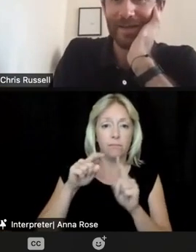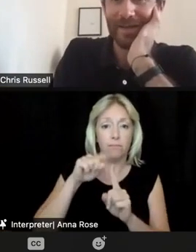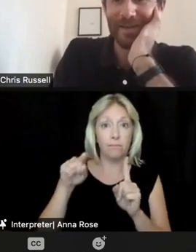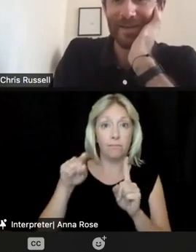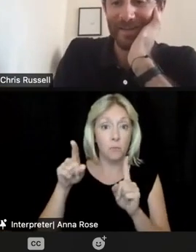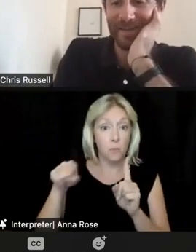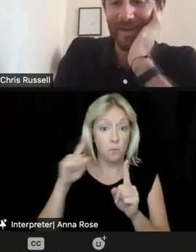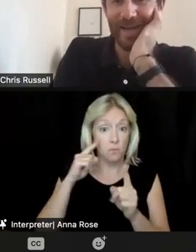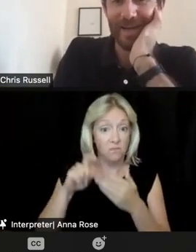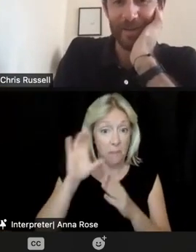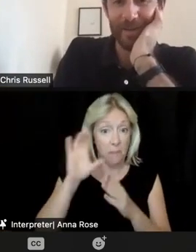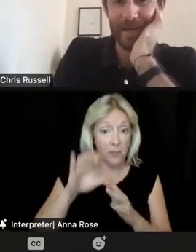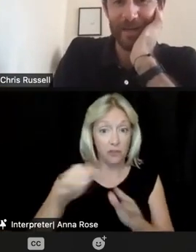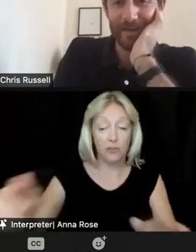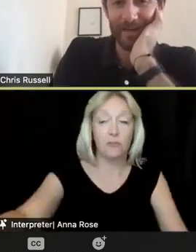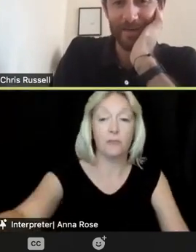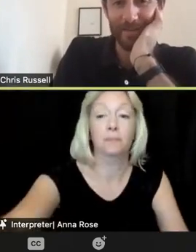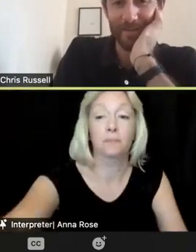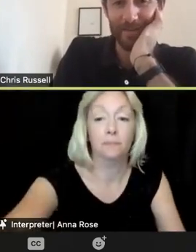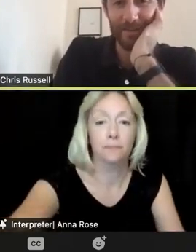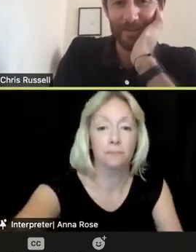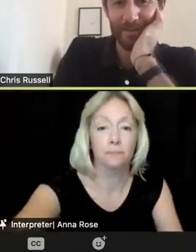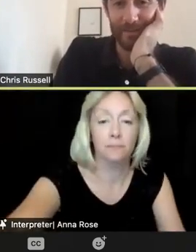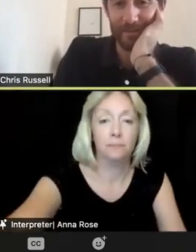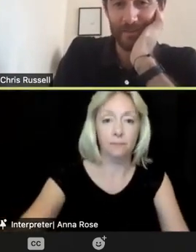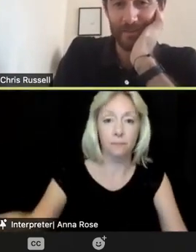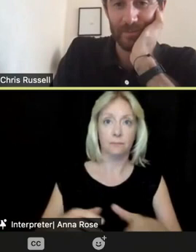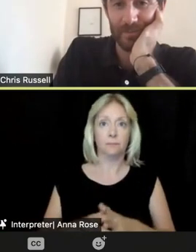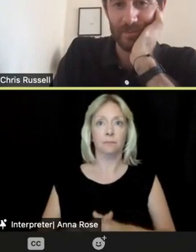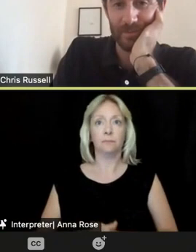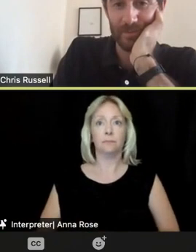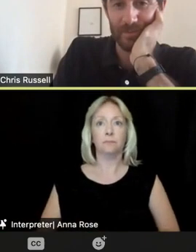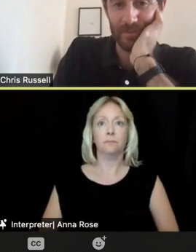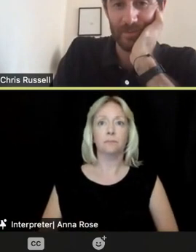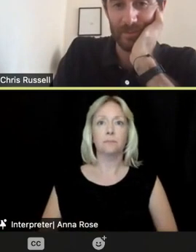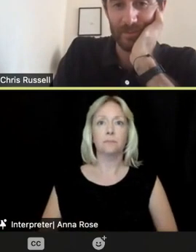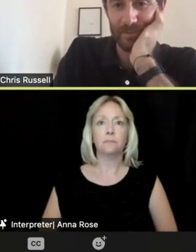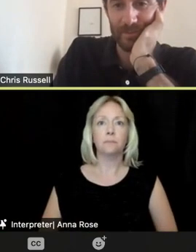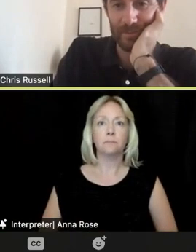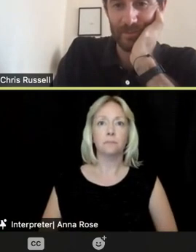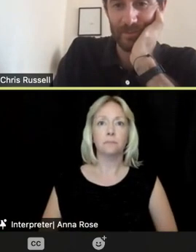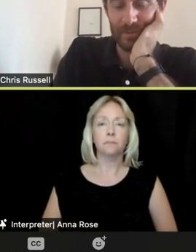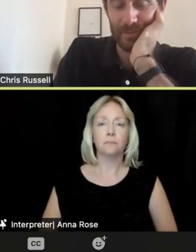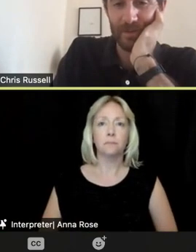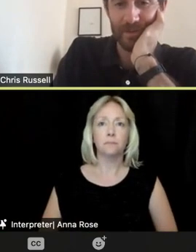what it is? Oh yeah, did everybody get it?